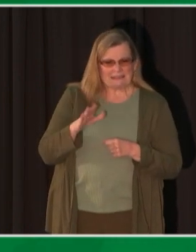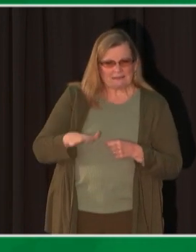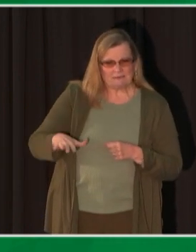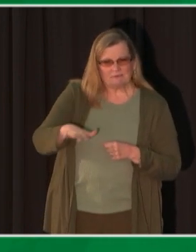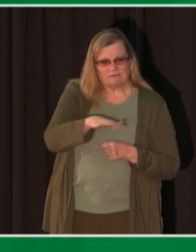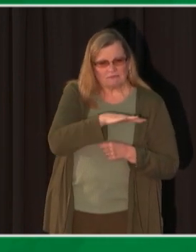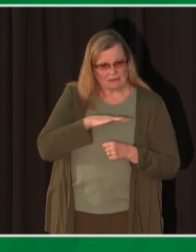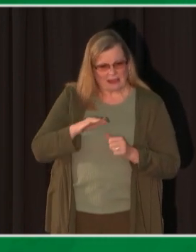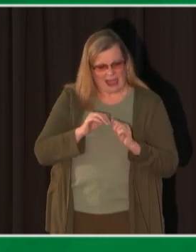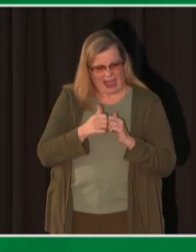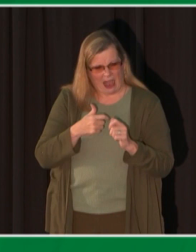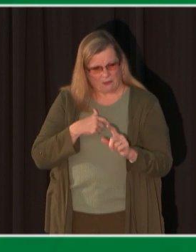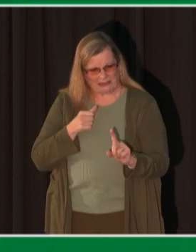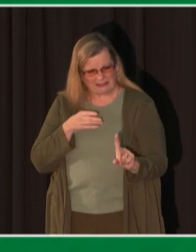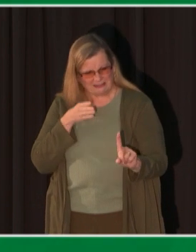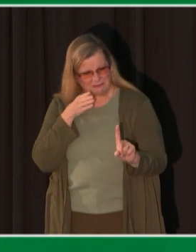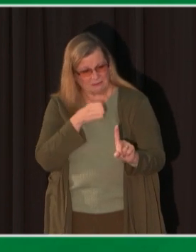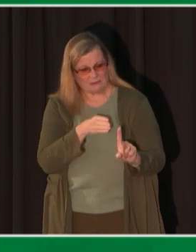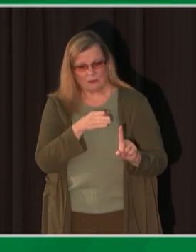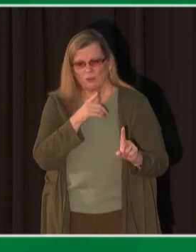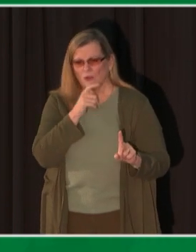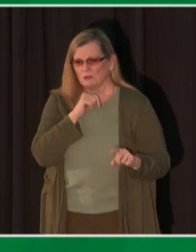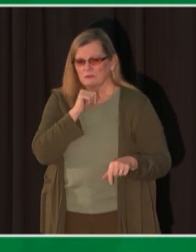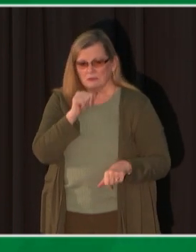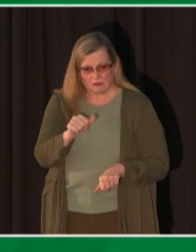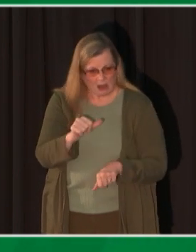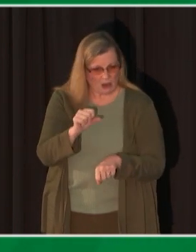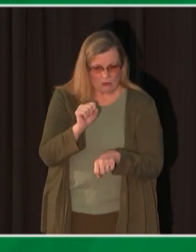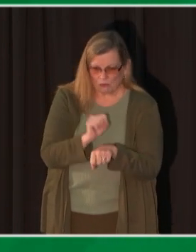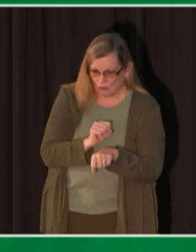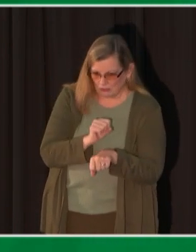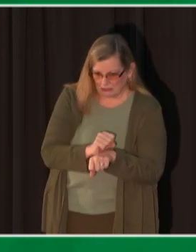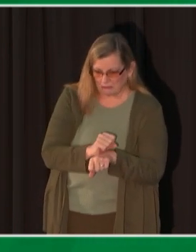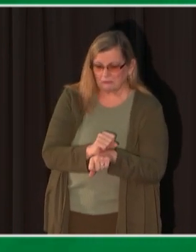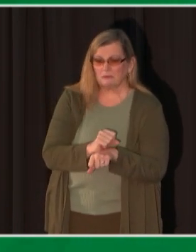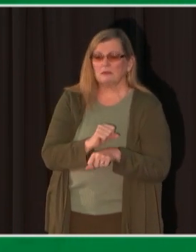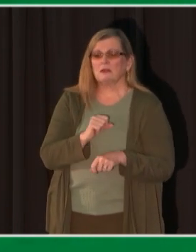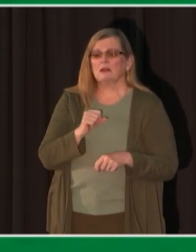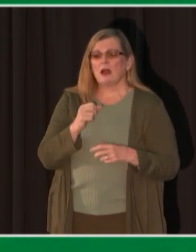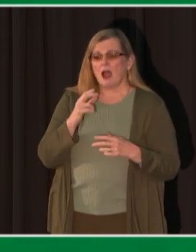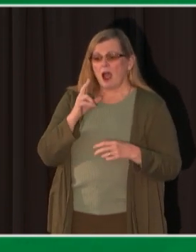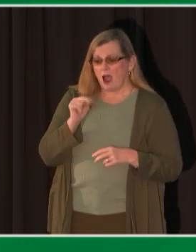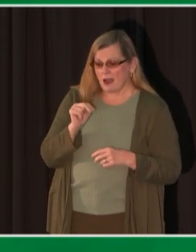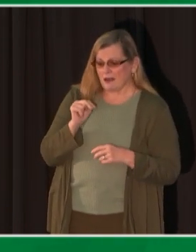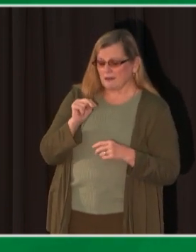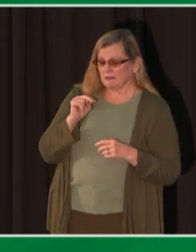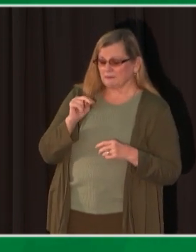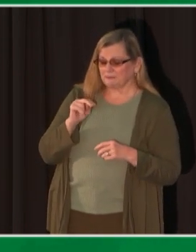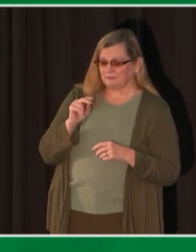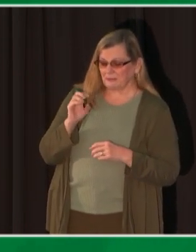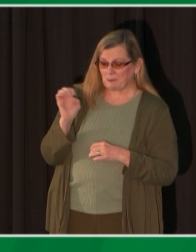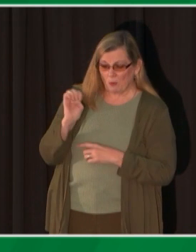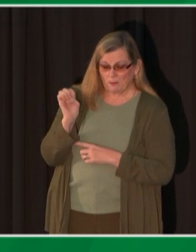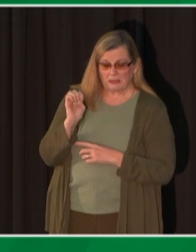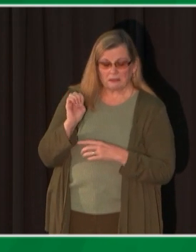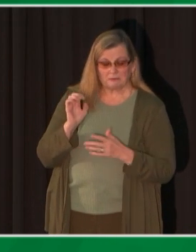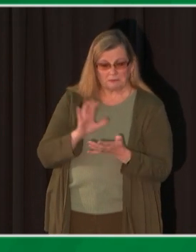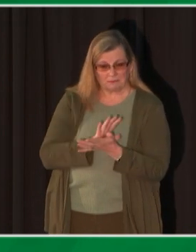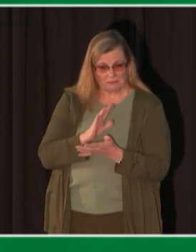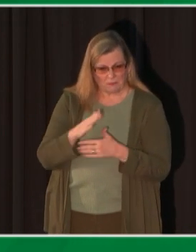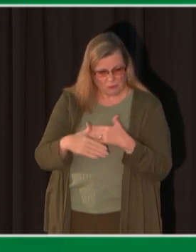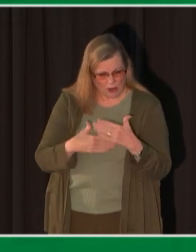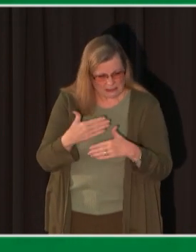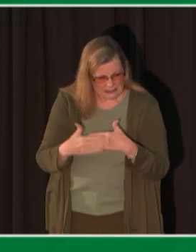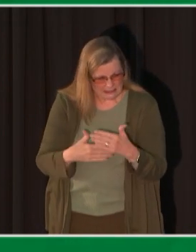for how unemployment claims are processed. I am providing some detail